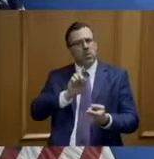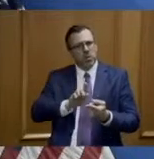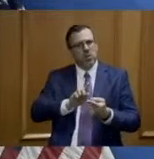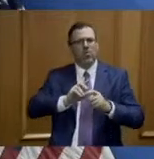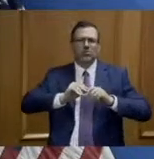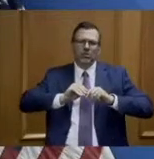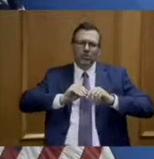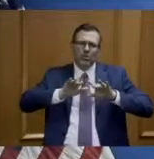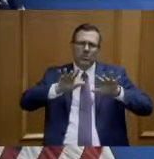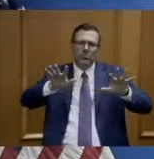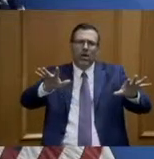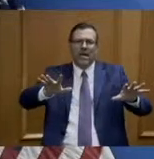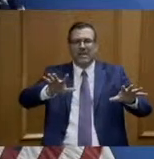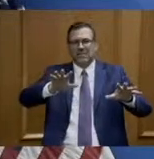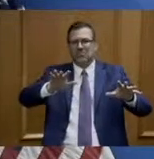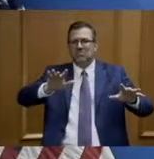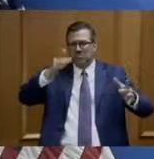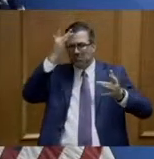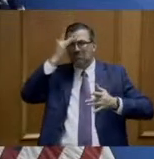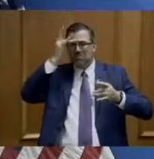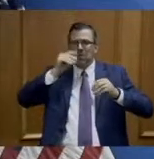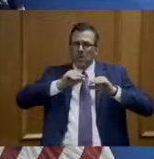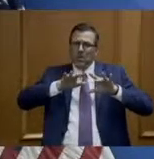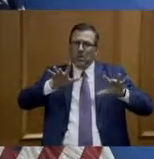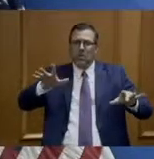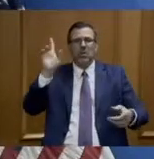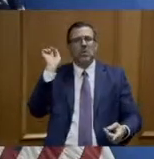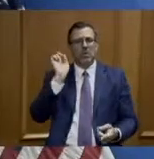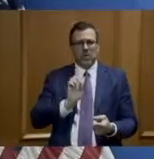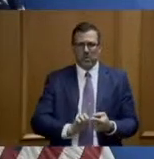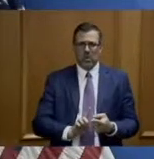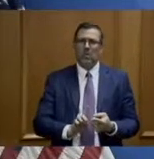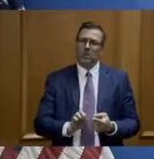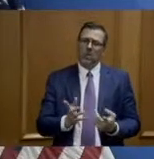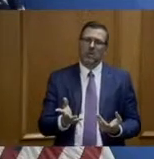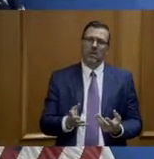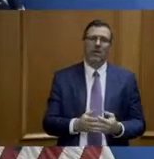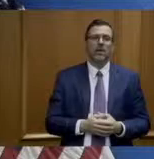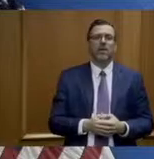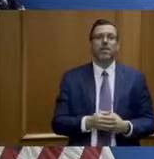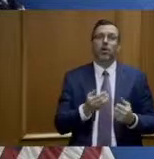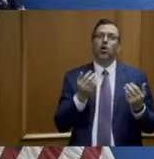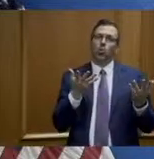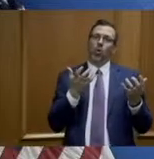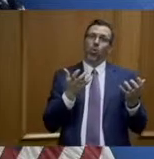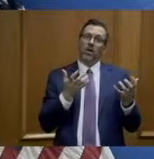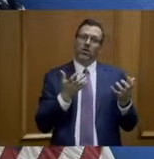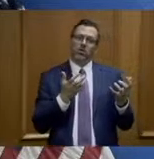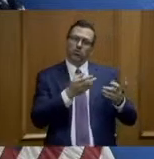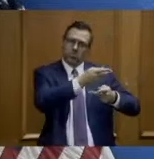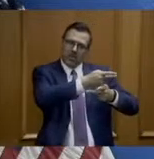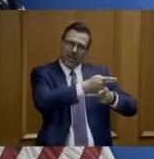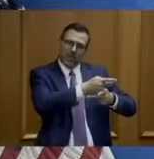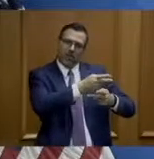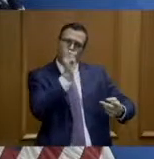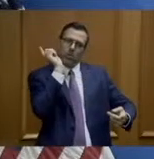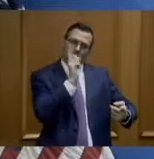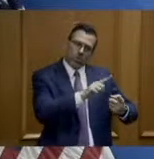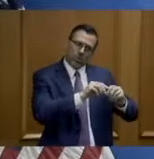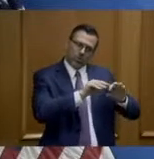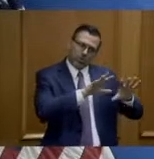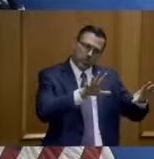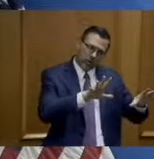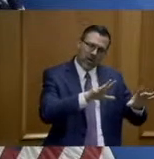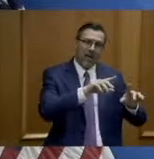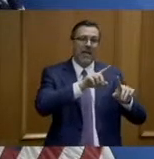fact open safely and manage the spread of COVID at the same time. That's why we have used data to make the decisions, and